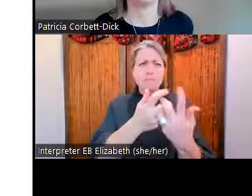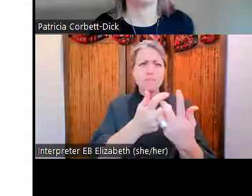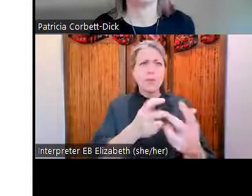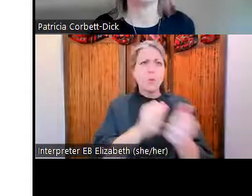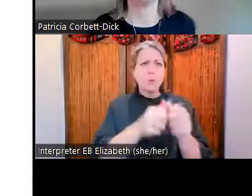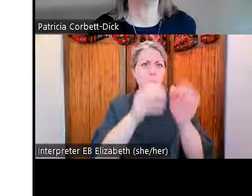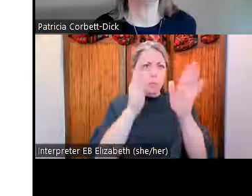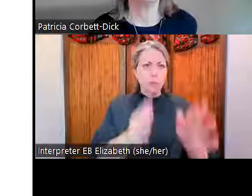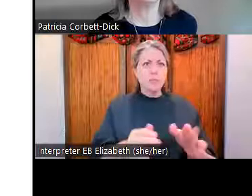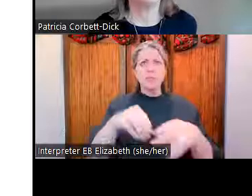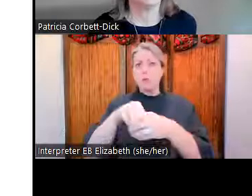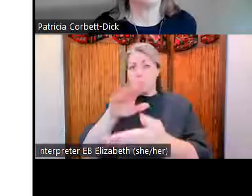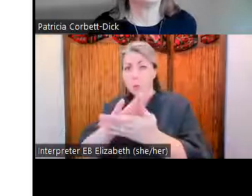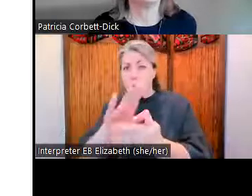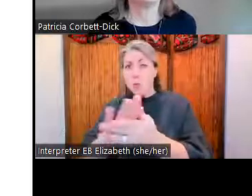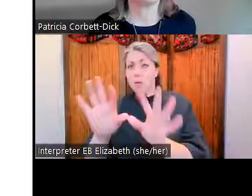treatment goals.